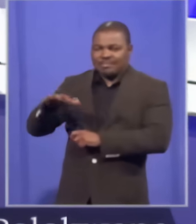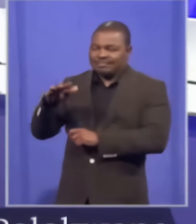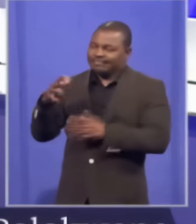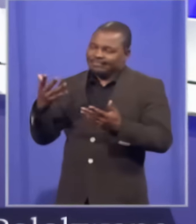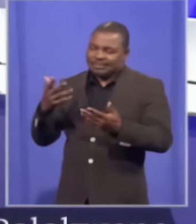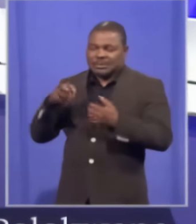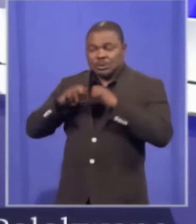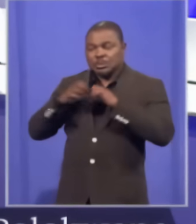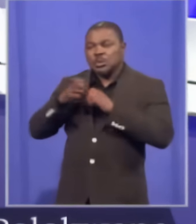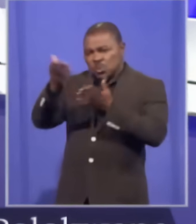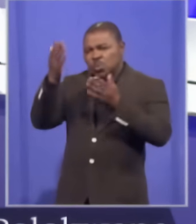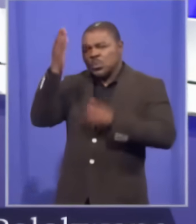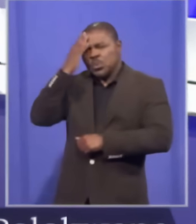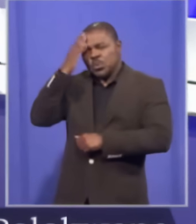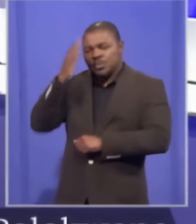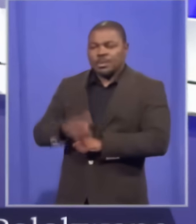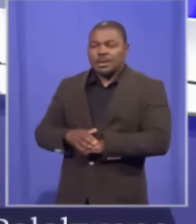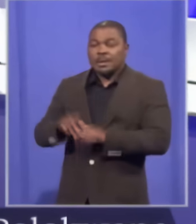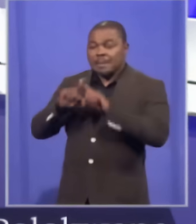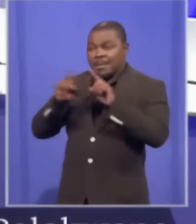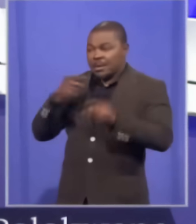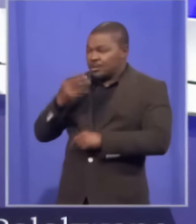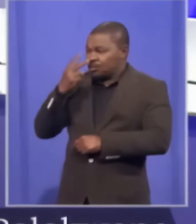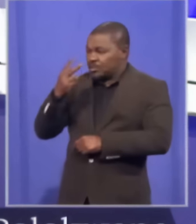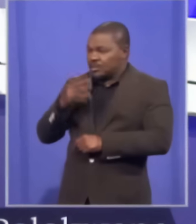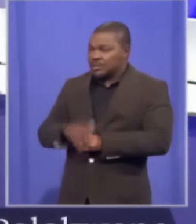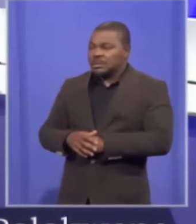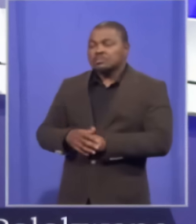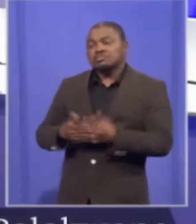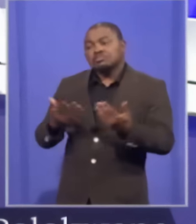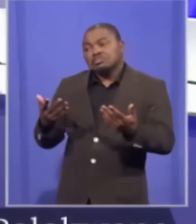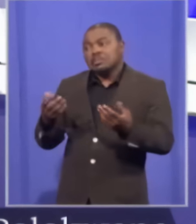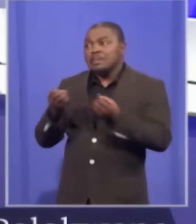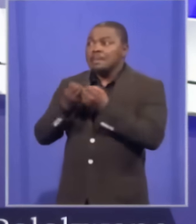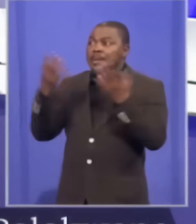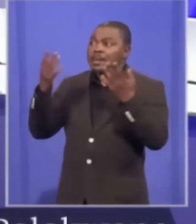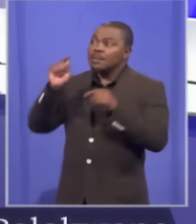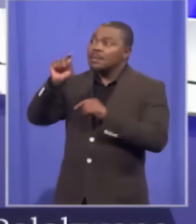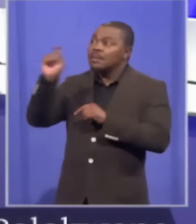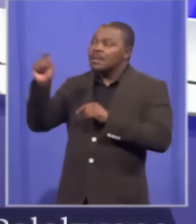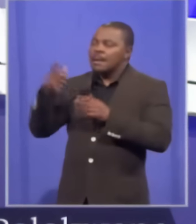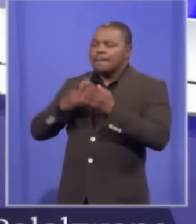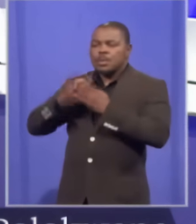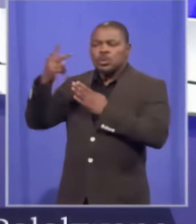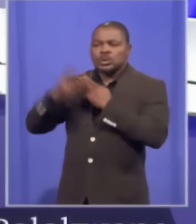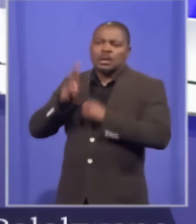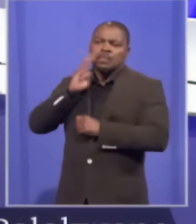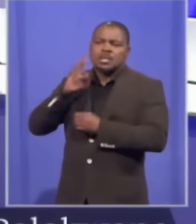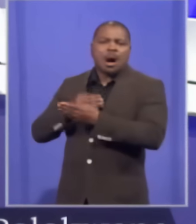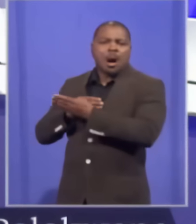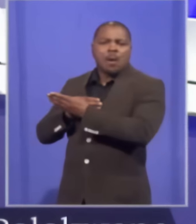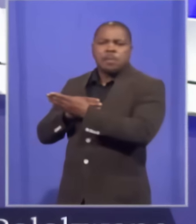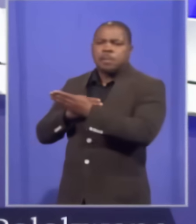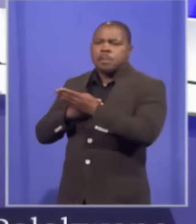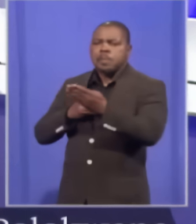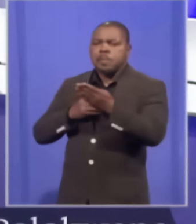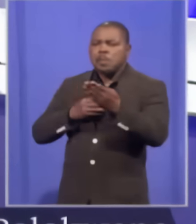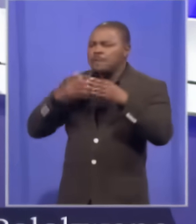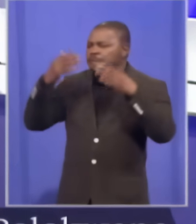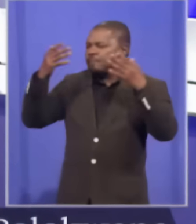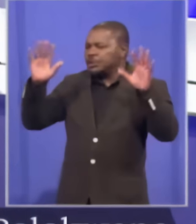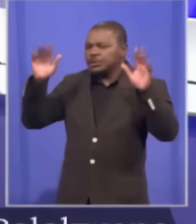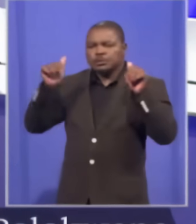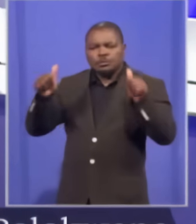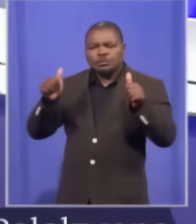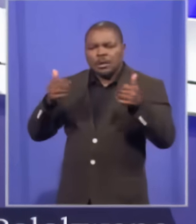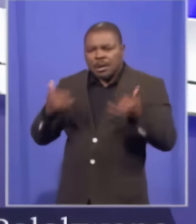bo tloga bo tsebega e fela go ka lebelela metseng ya rena e mentši re na le diprojeke tša meetse tše e le gore di fedile batho ba rena ba